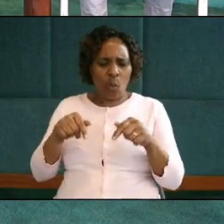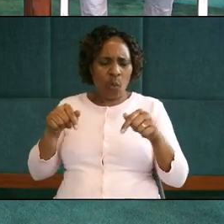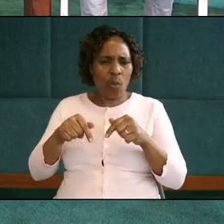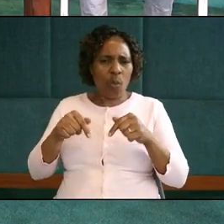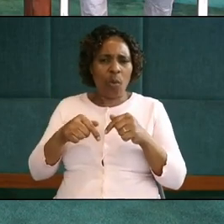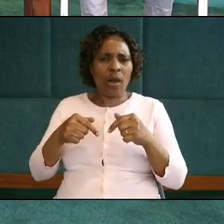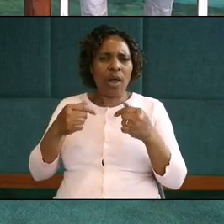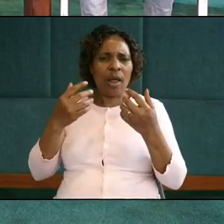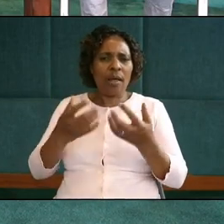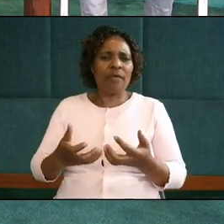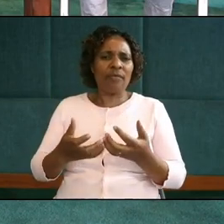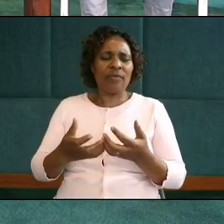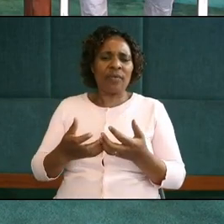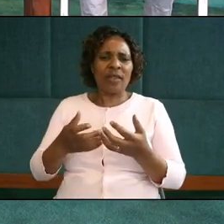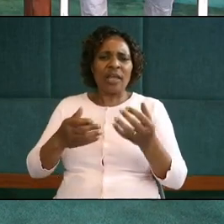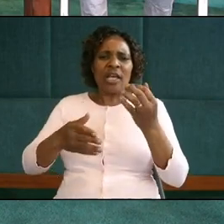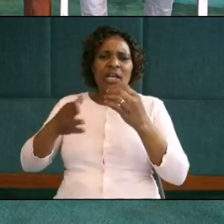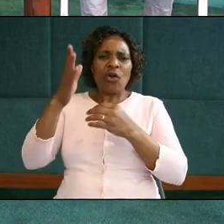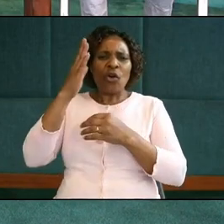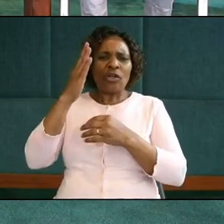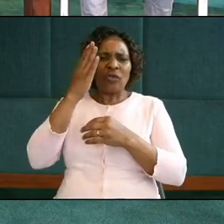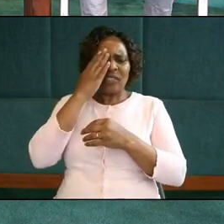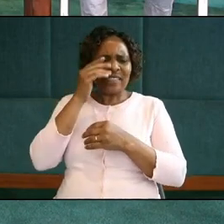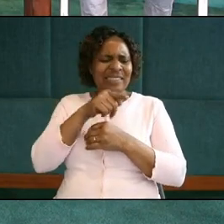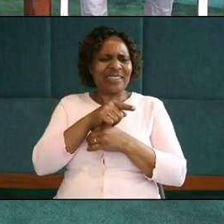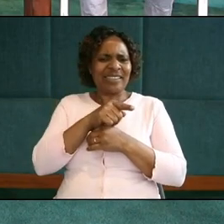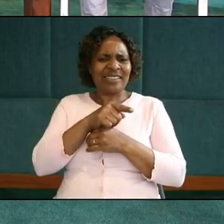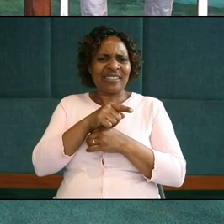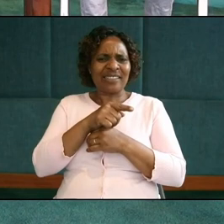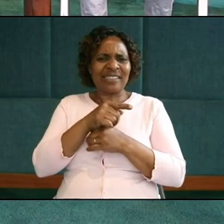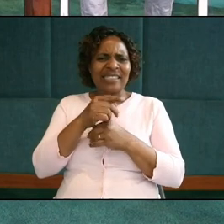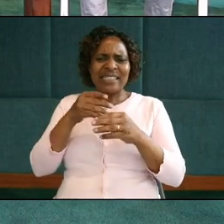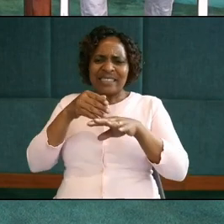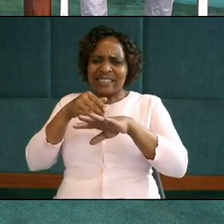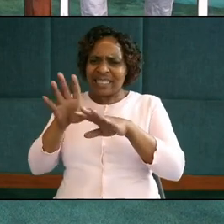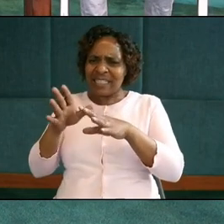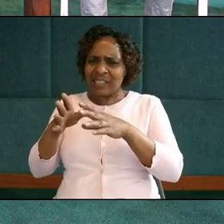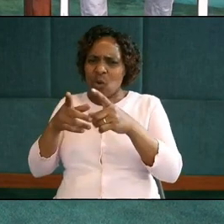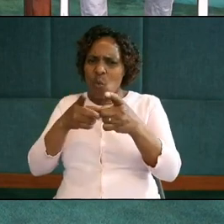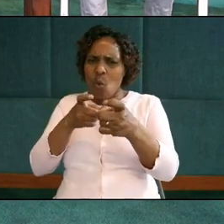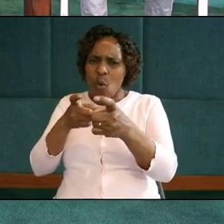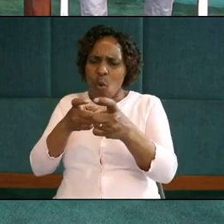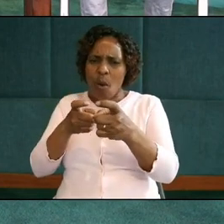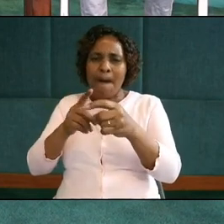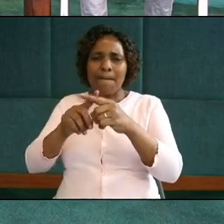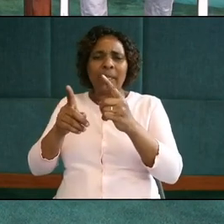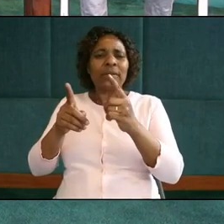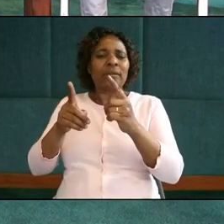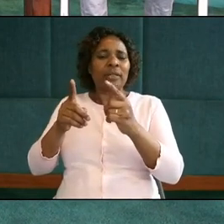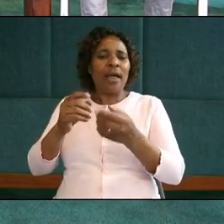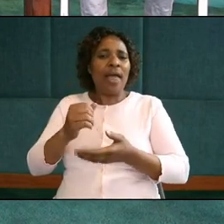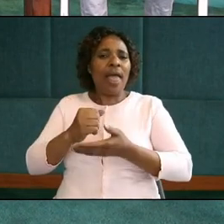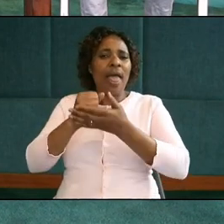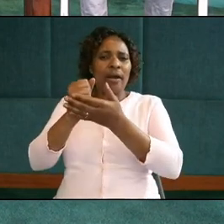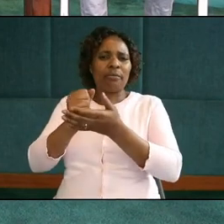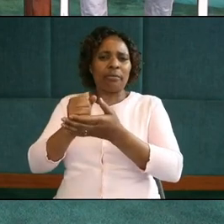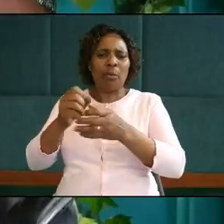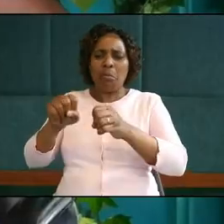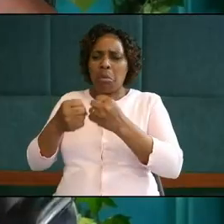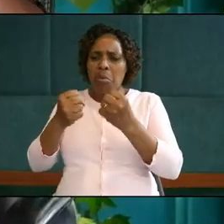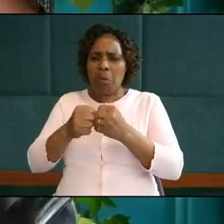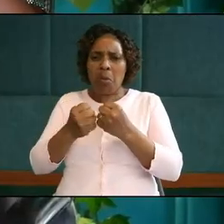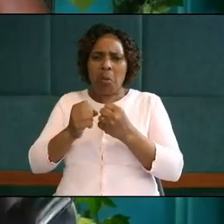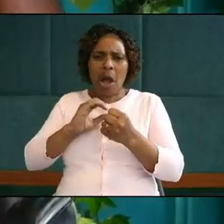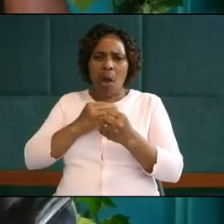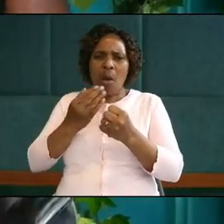eight. Like this God of these Israelites, though he never saved them in war, he enabled them as this broke our God. So